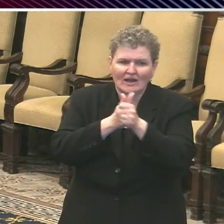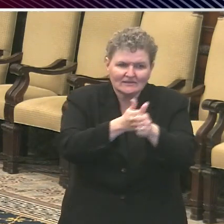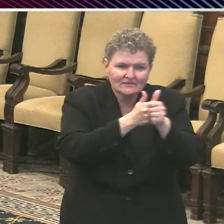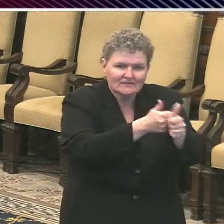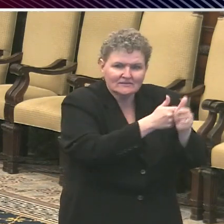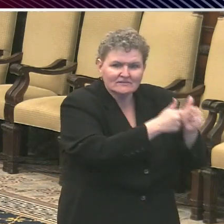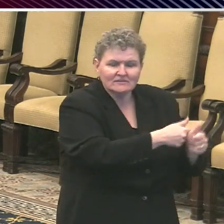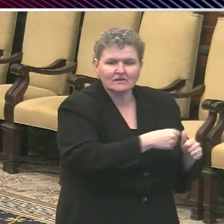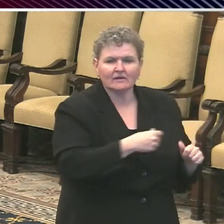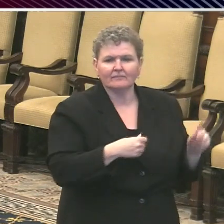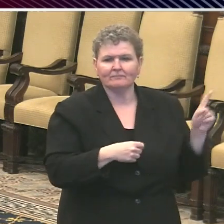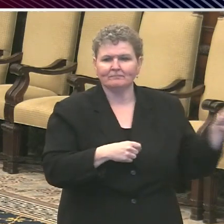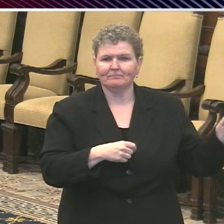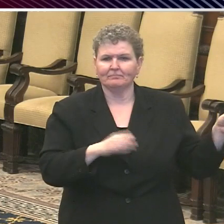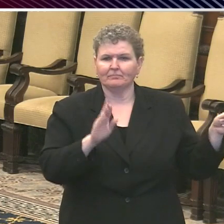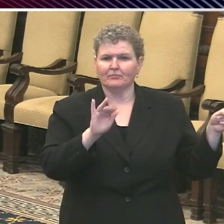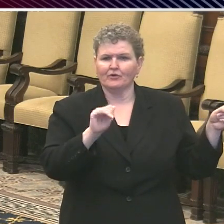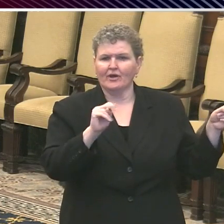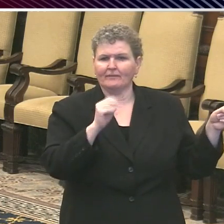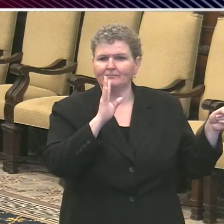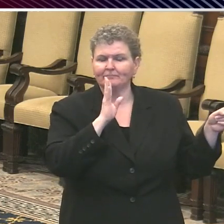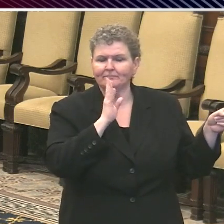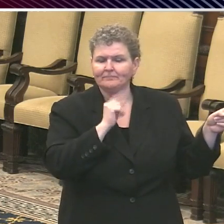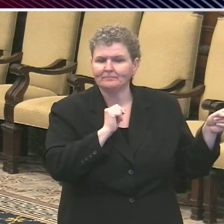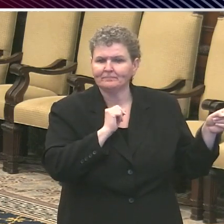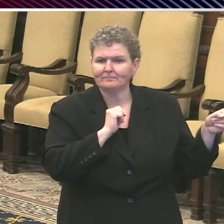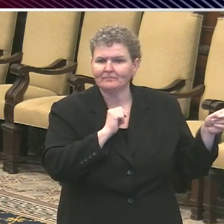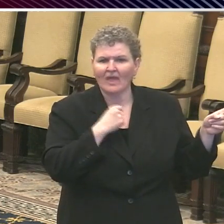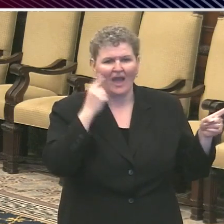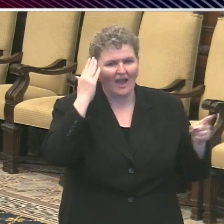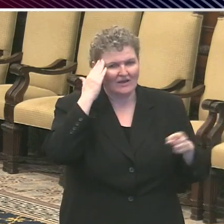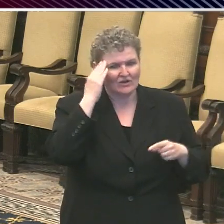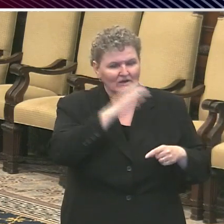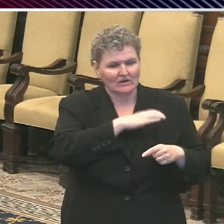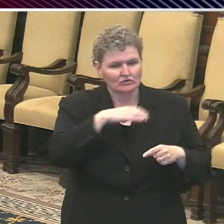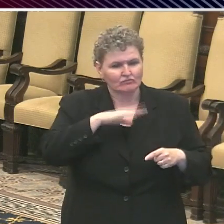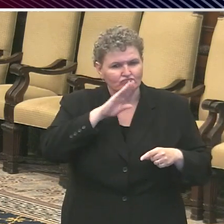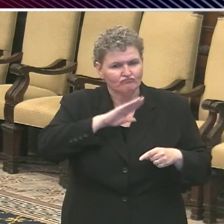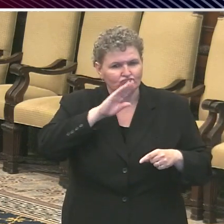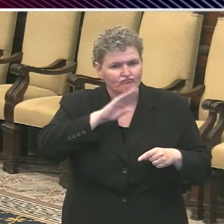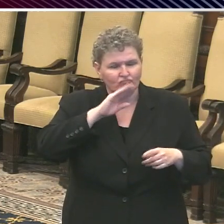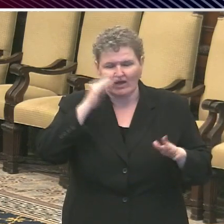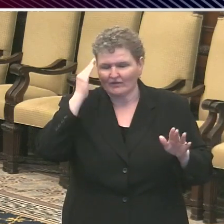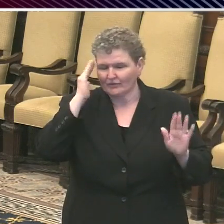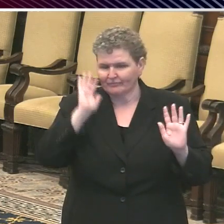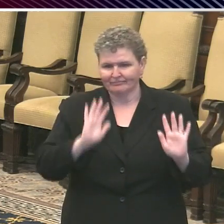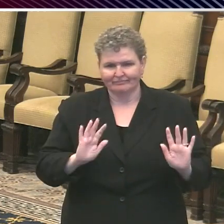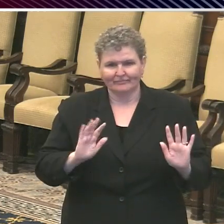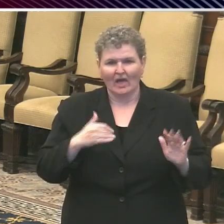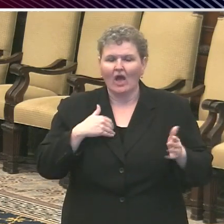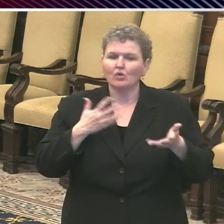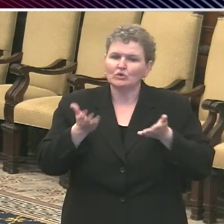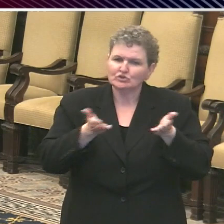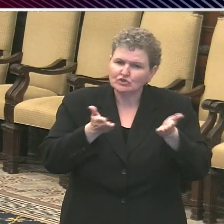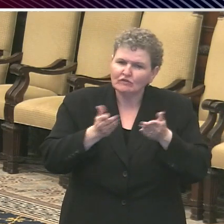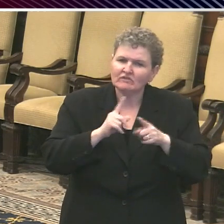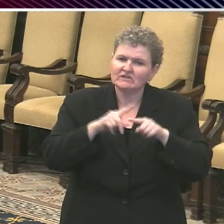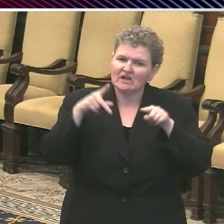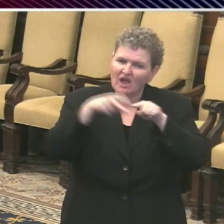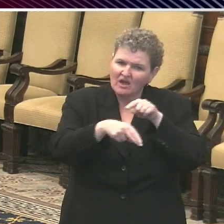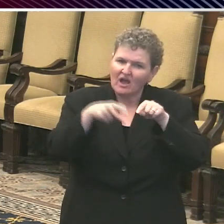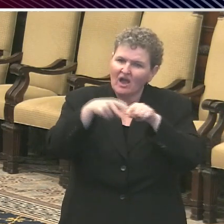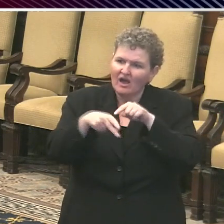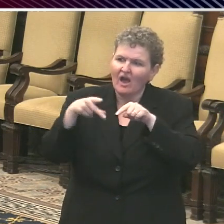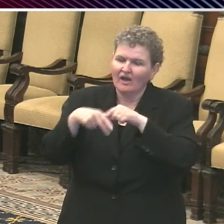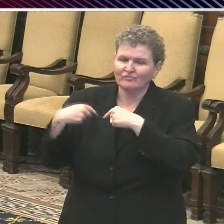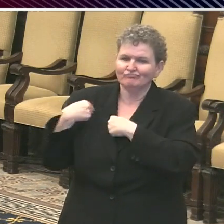Manny, I understand council's frustration. Any service reductions we have in this government, no matter what